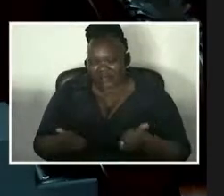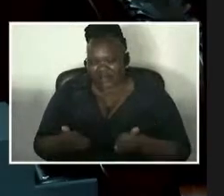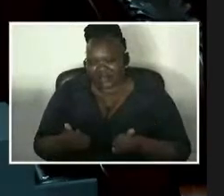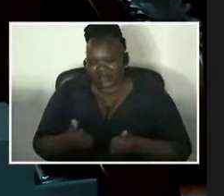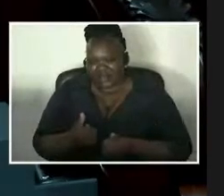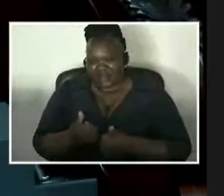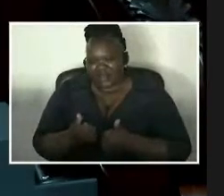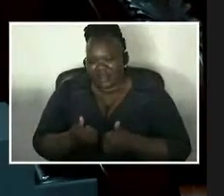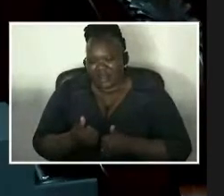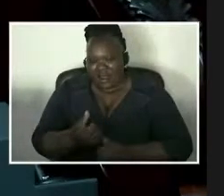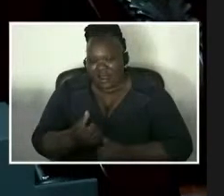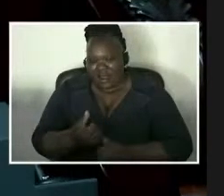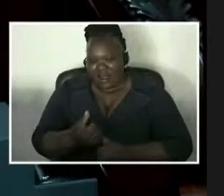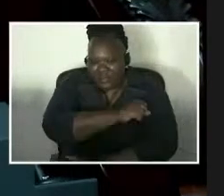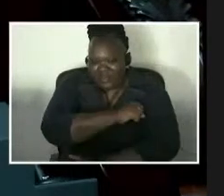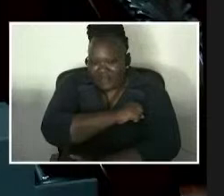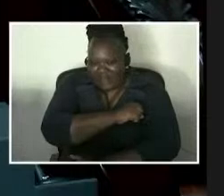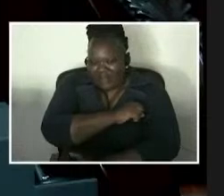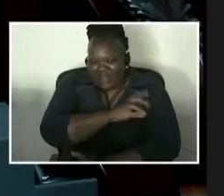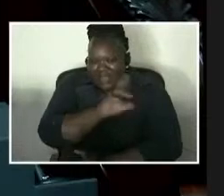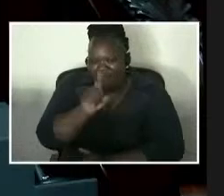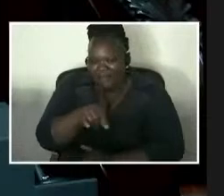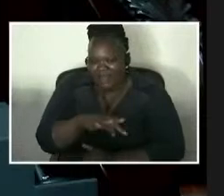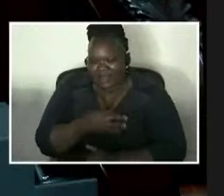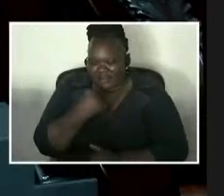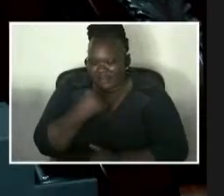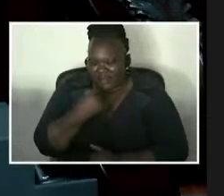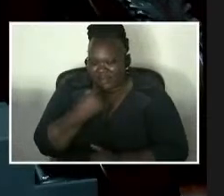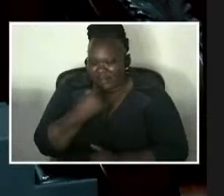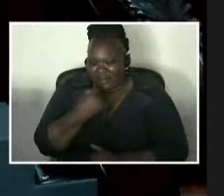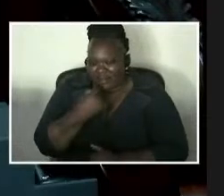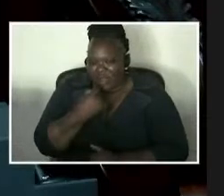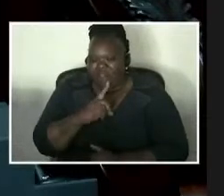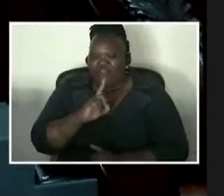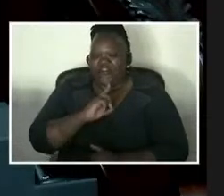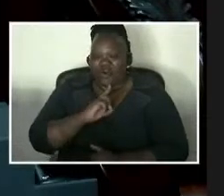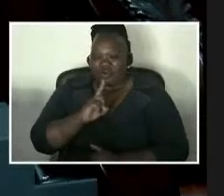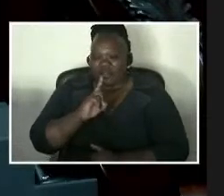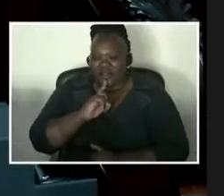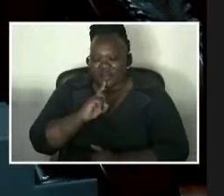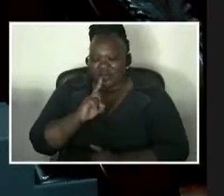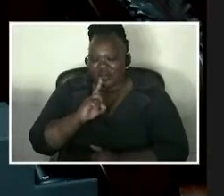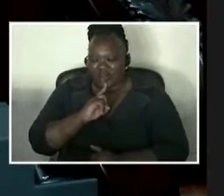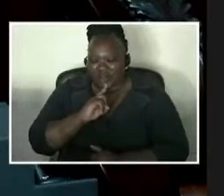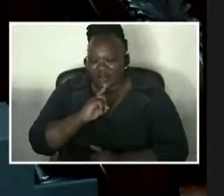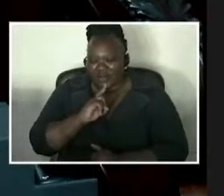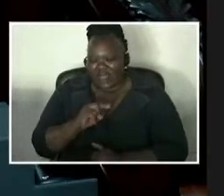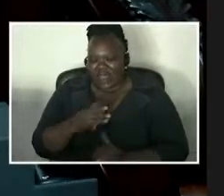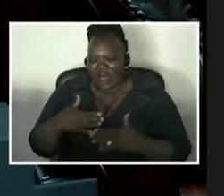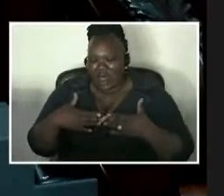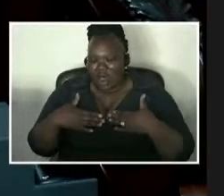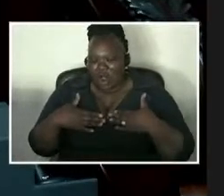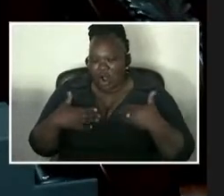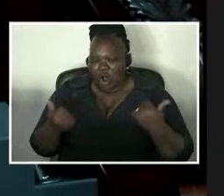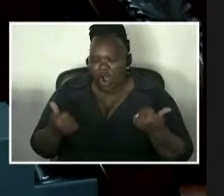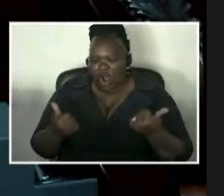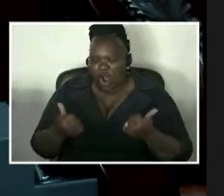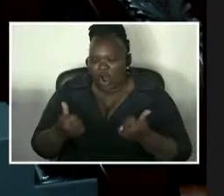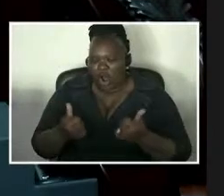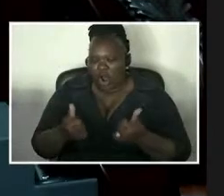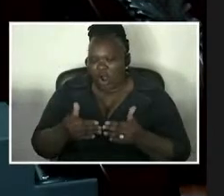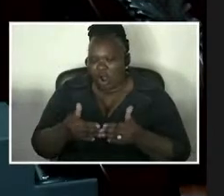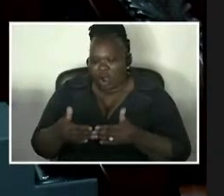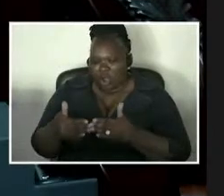and with their working conditions i must commend the thousands of healthcare workers the doctors the